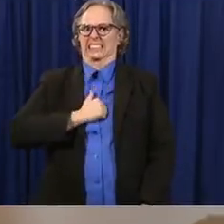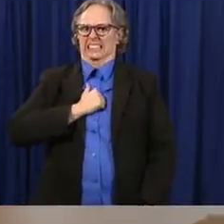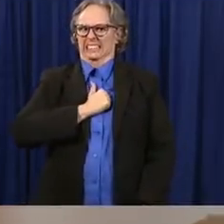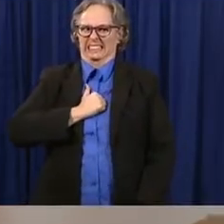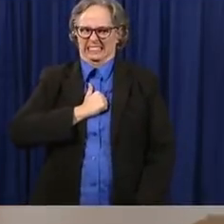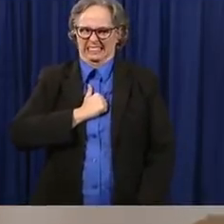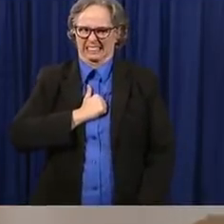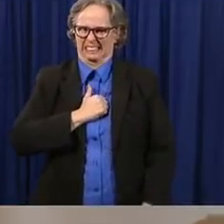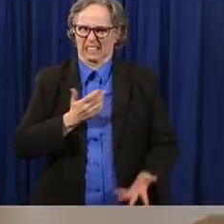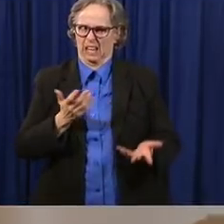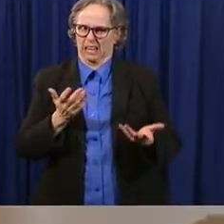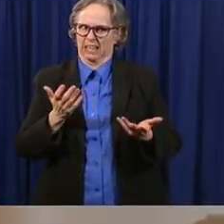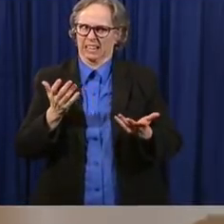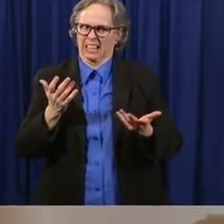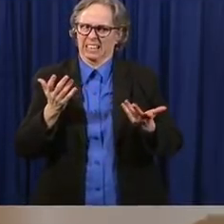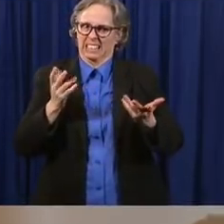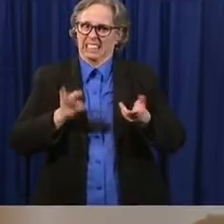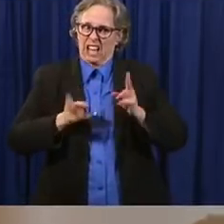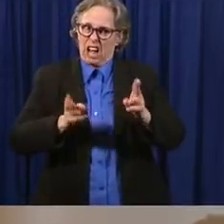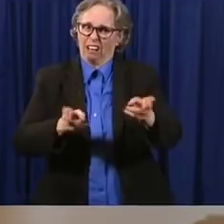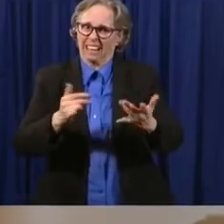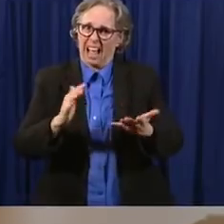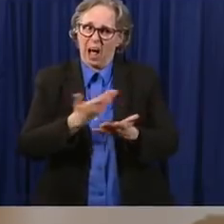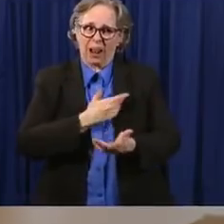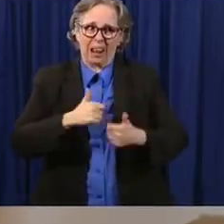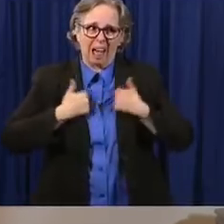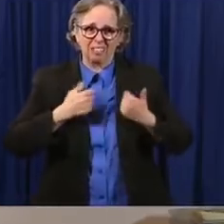you. And understand that these were